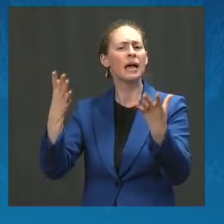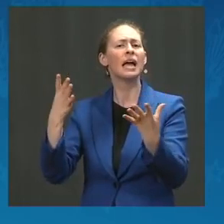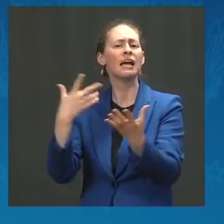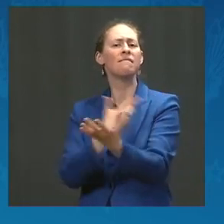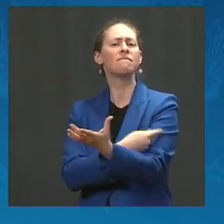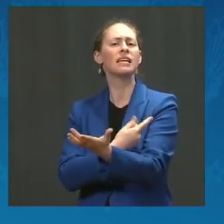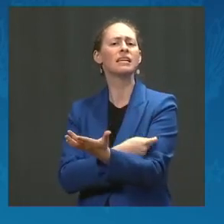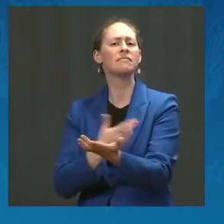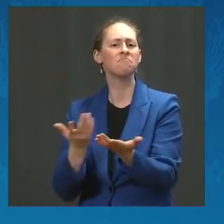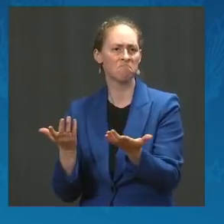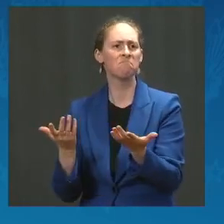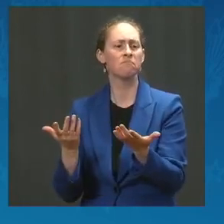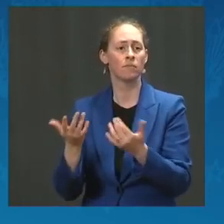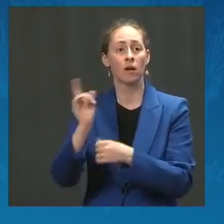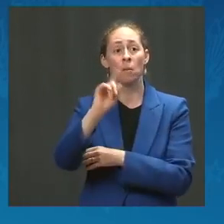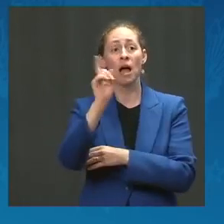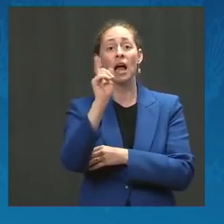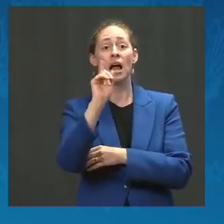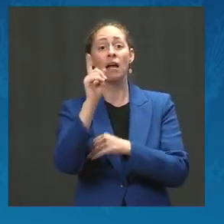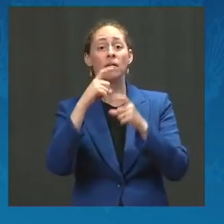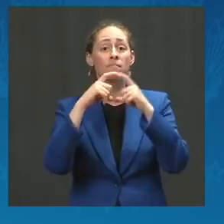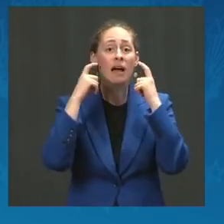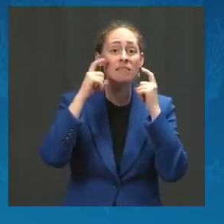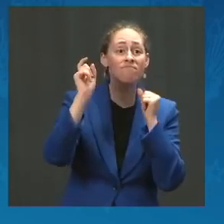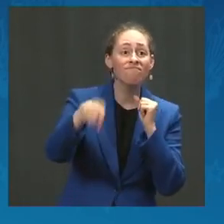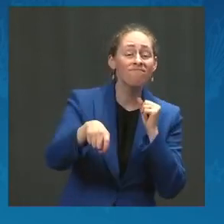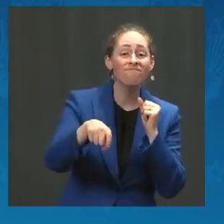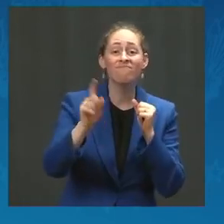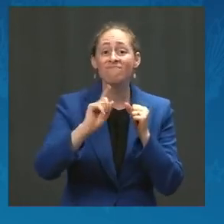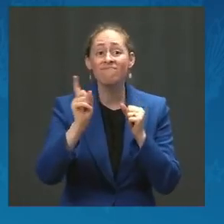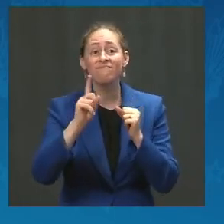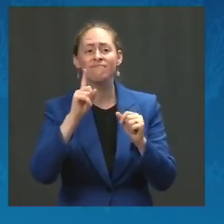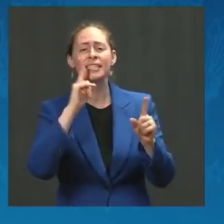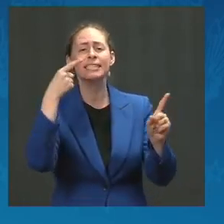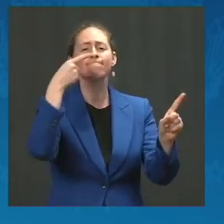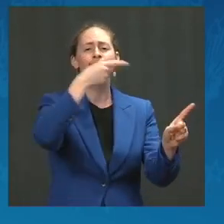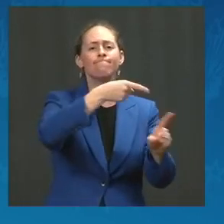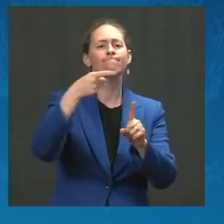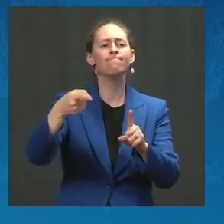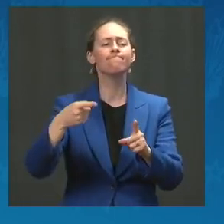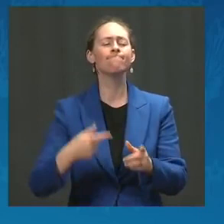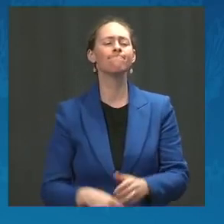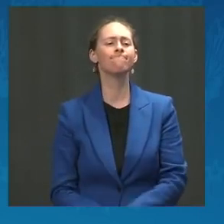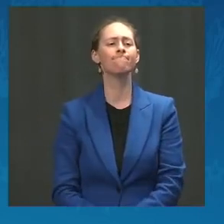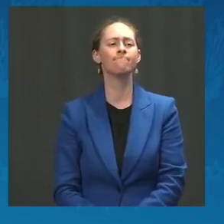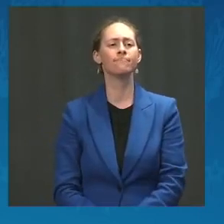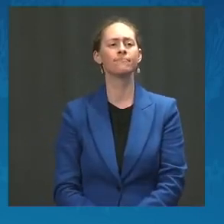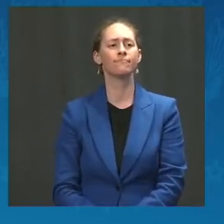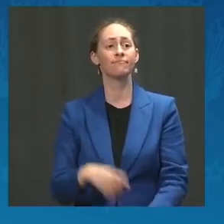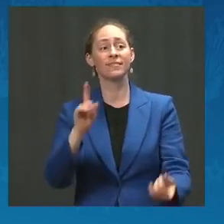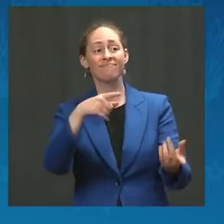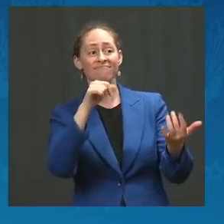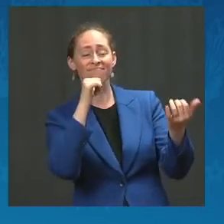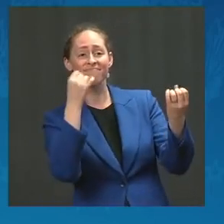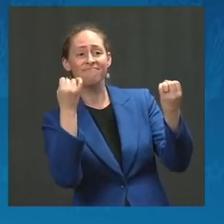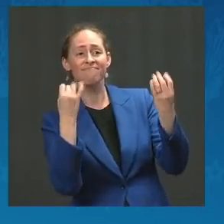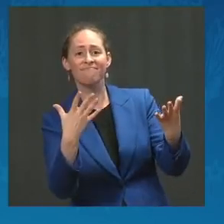masks in those communities where the high rate of unvaccinated stays